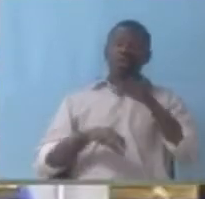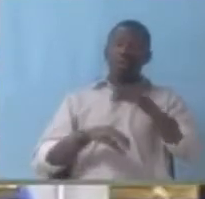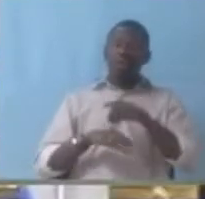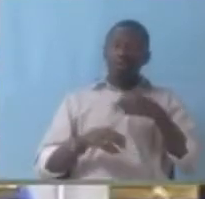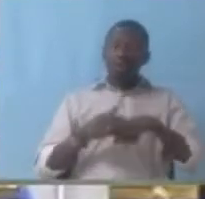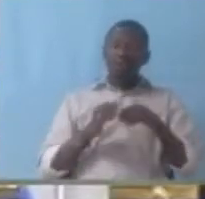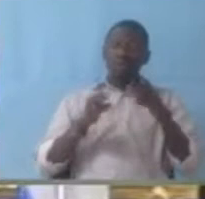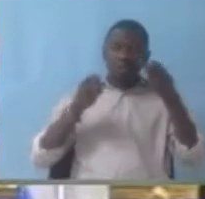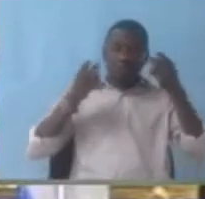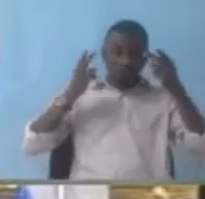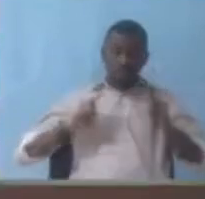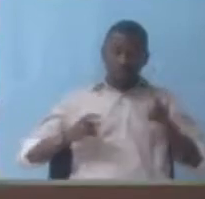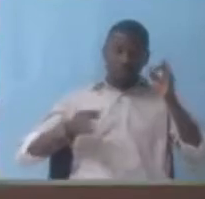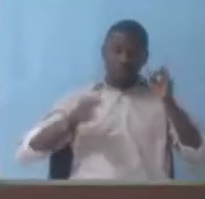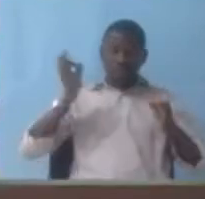No,